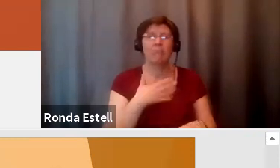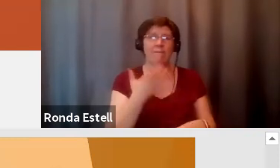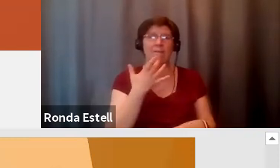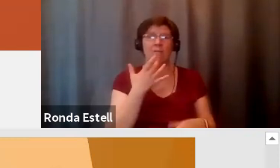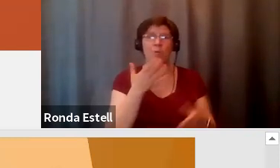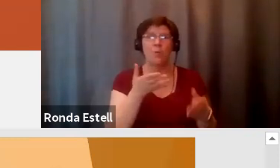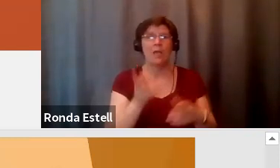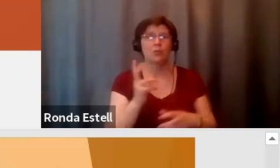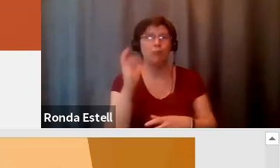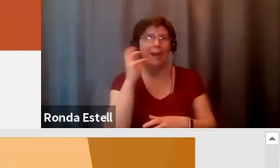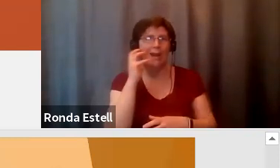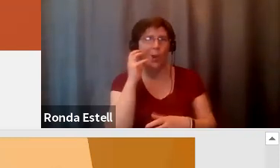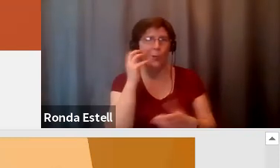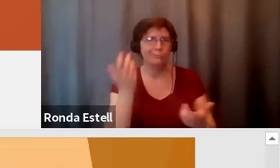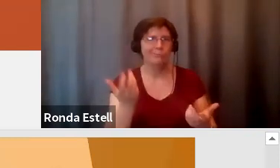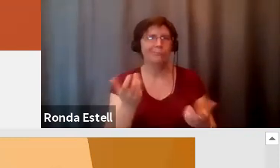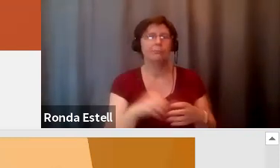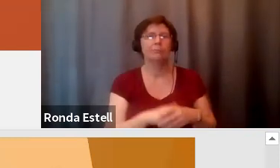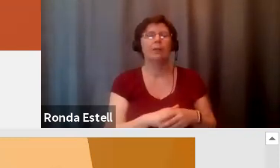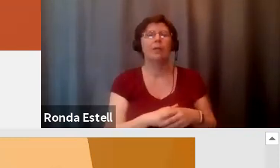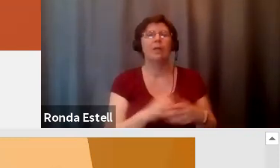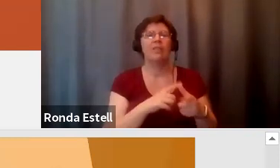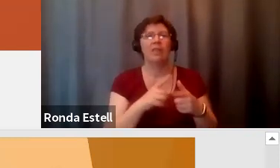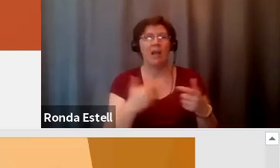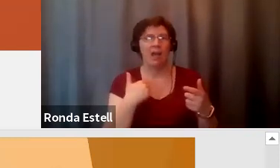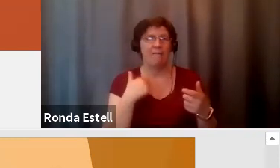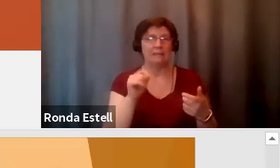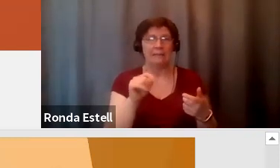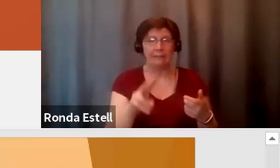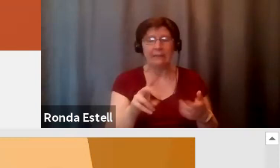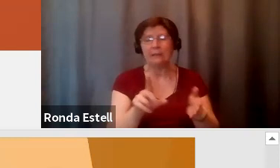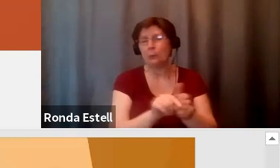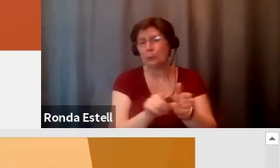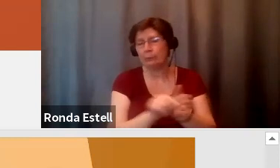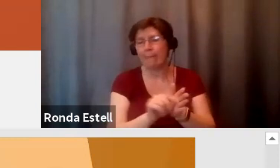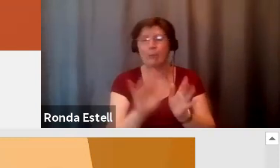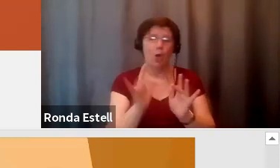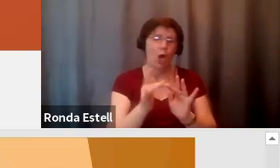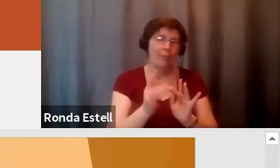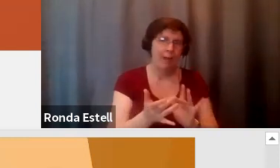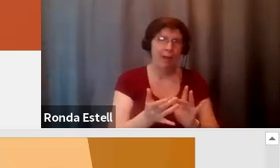is radio. Then there's TV, newspaper, online,